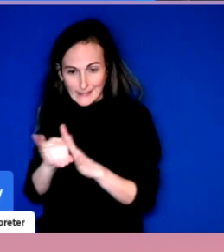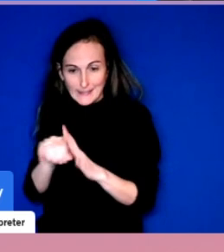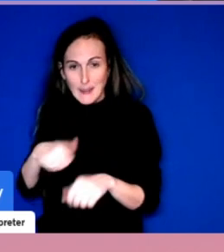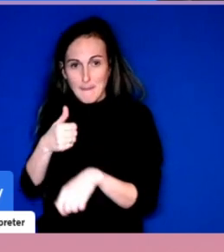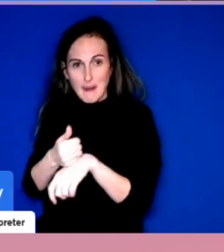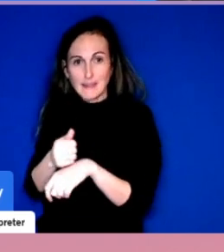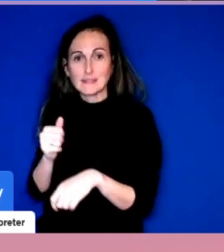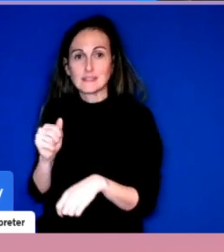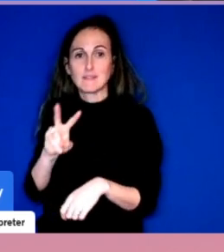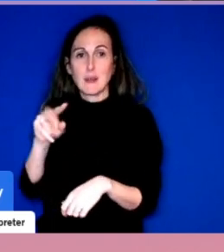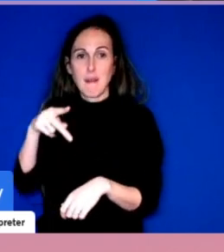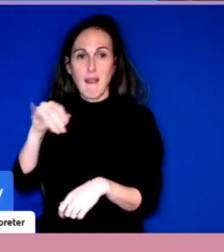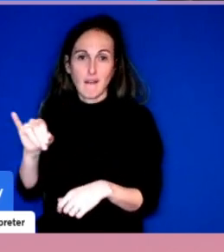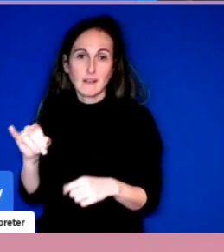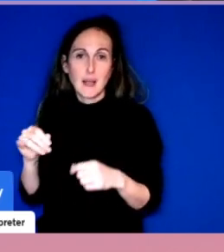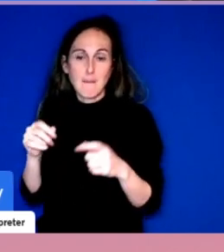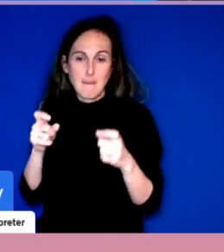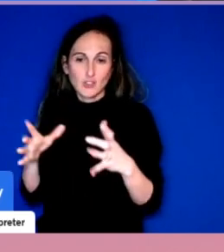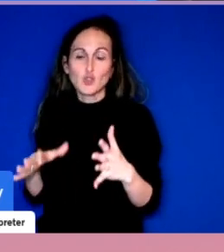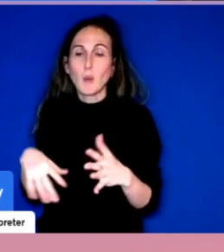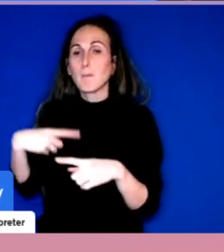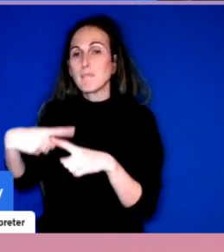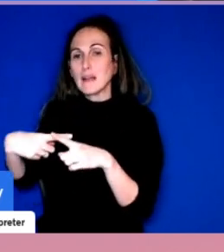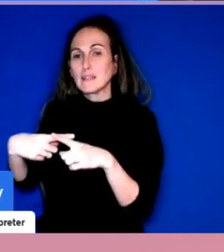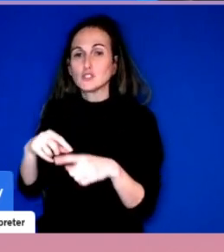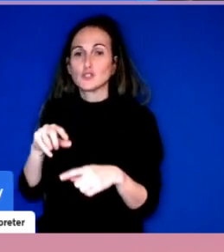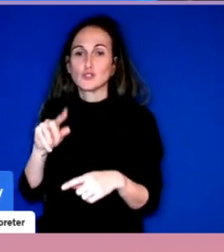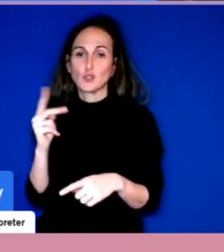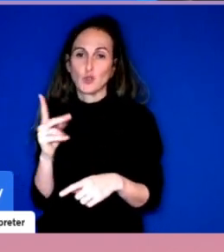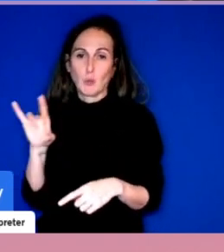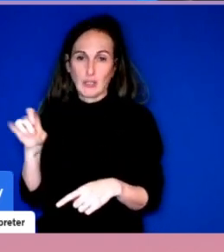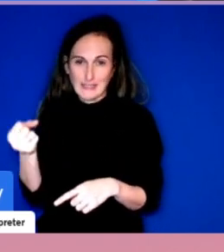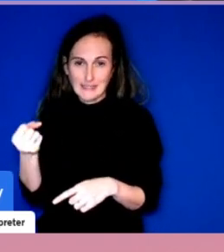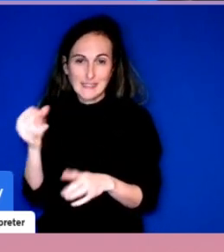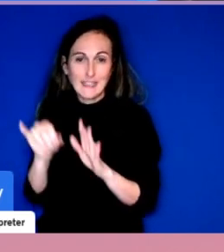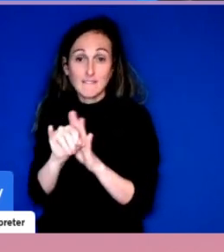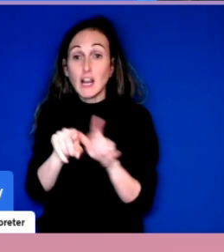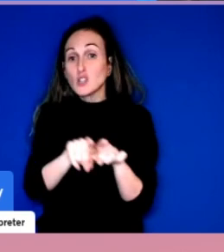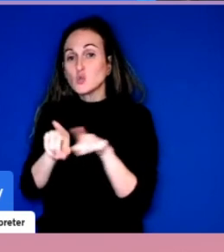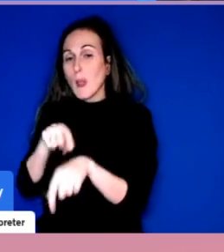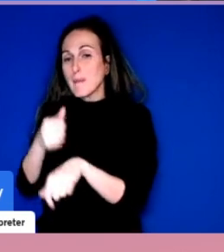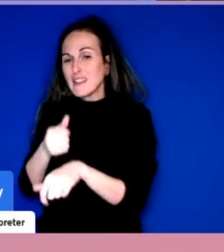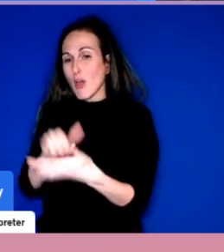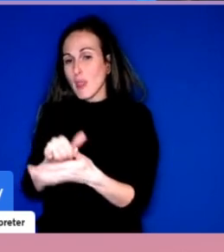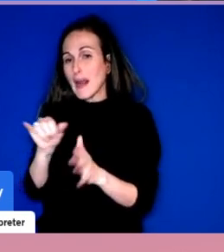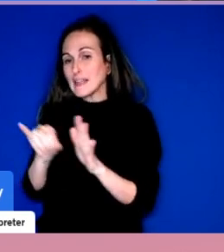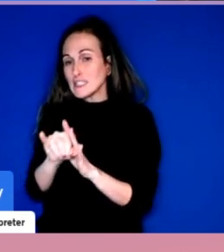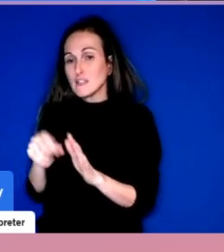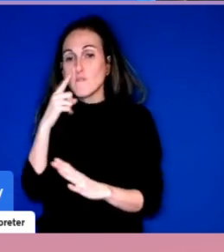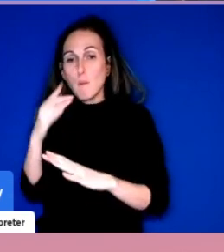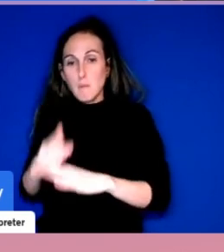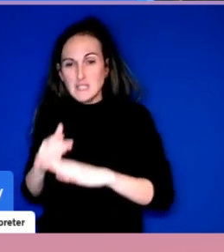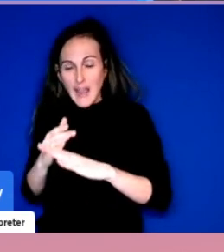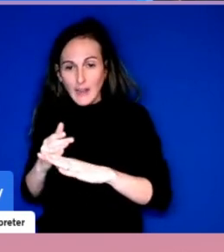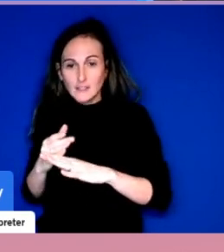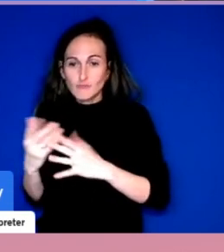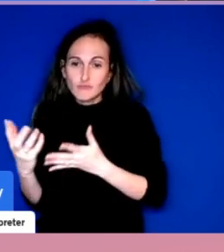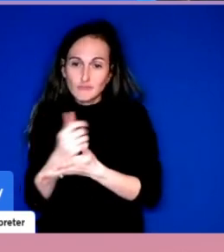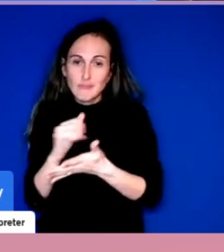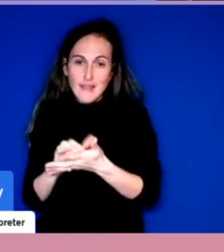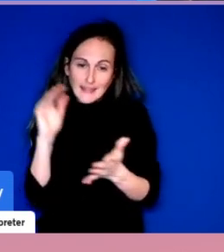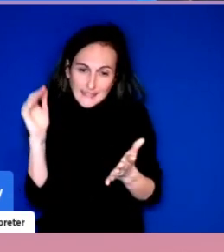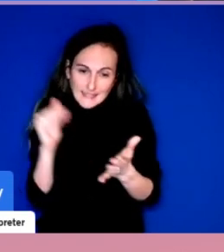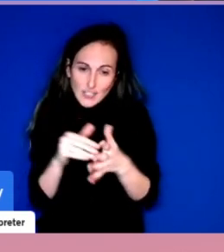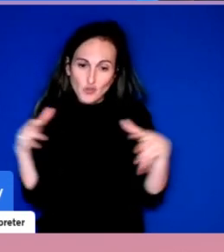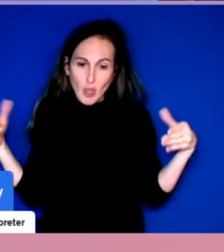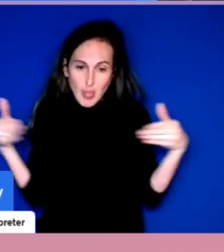also getting the Kubernetes authentication as well, based on that identity. For Protect, we're getting that centralized holistic key